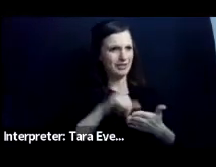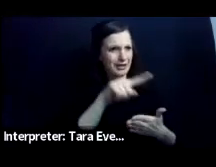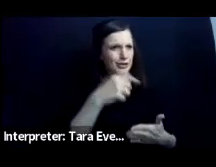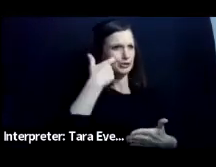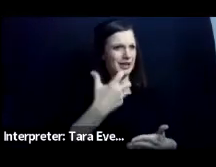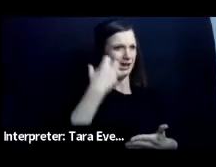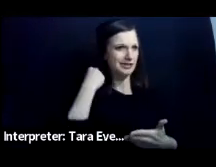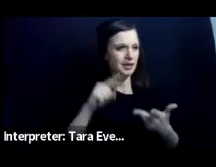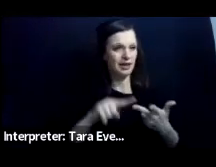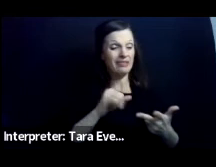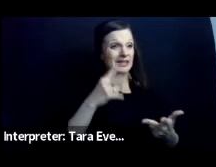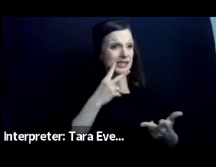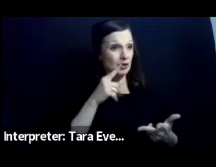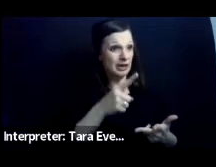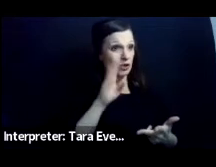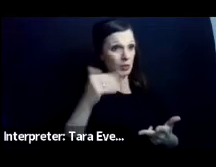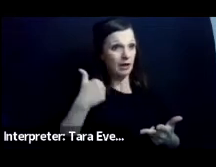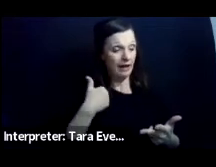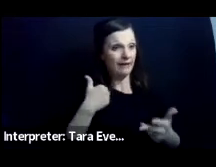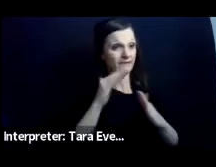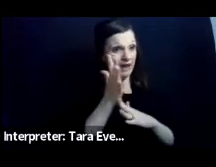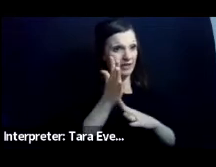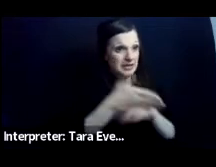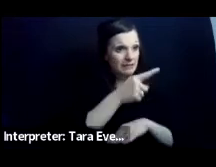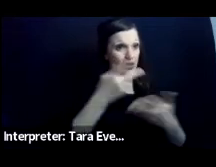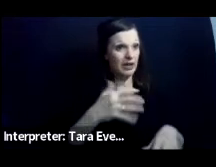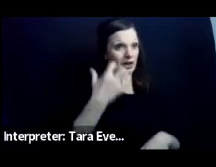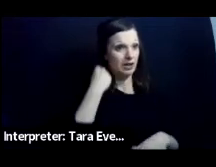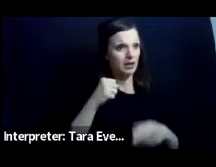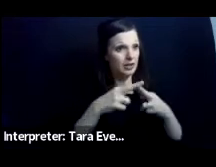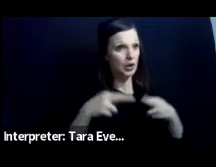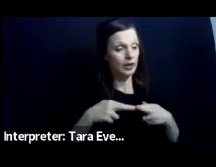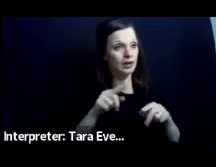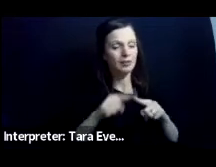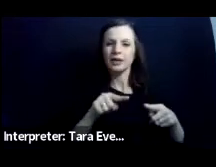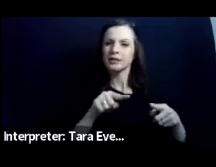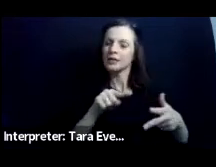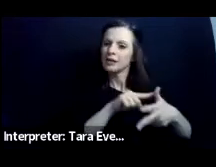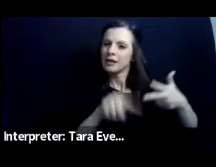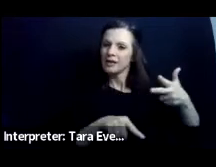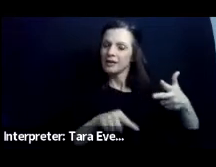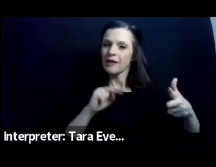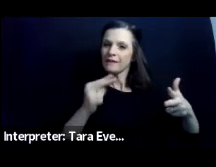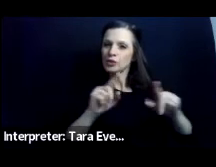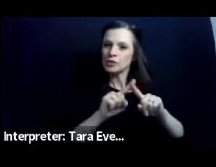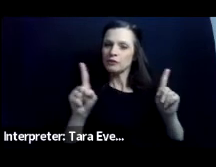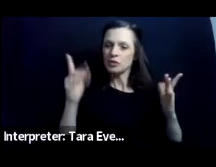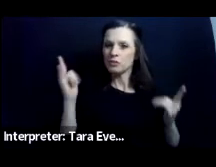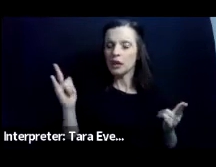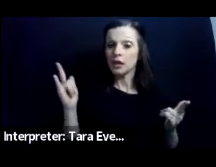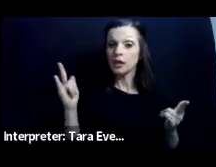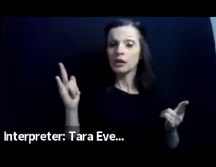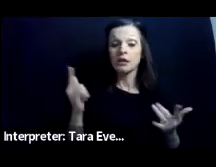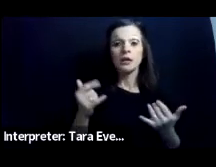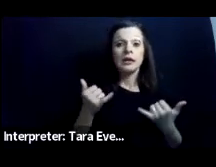have in about 5 minutes after you finish the donut. But we view those differently. And the problem is, right at this particular point in